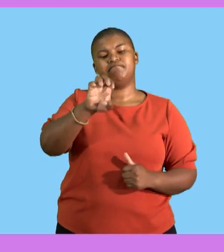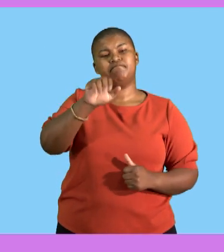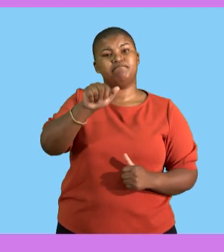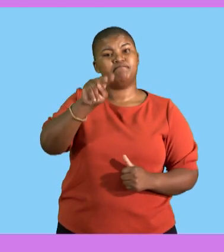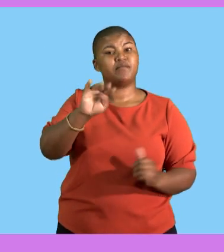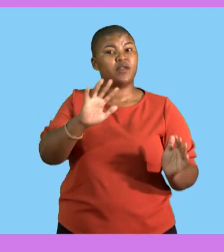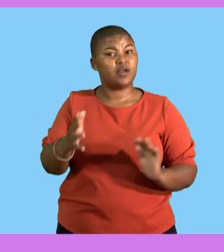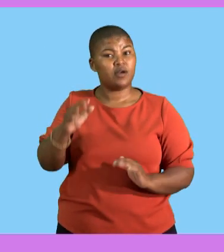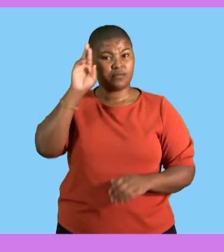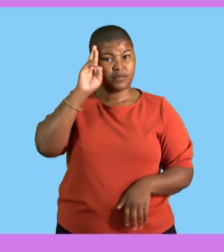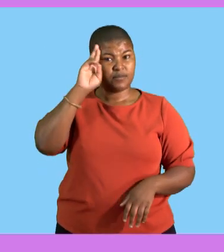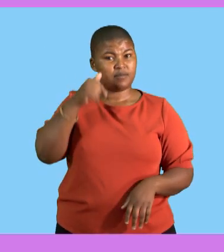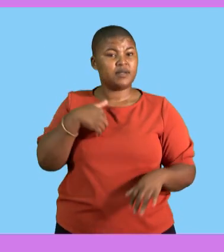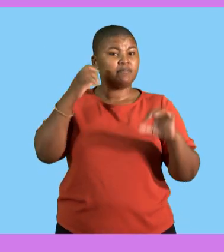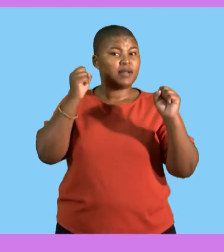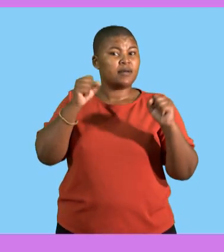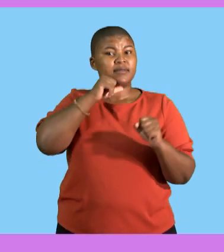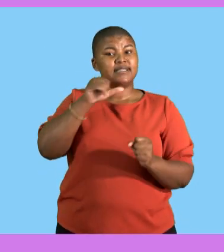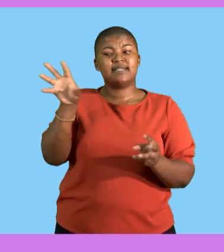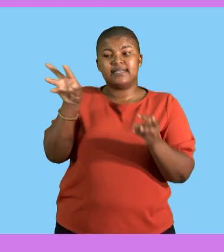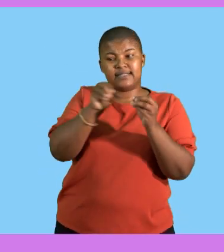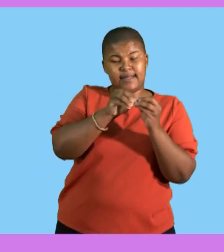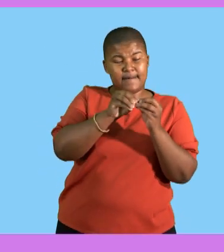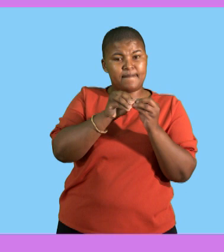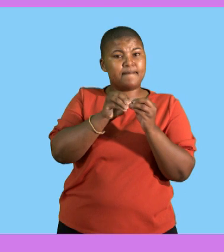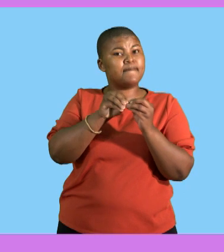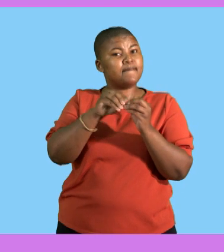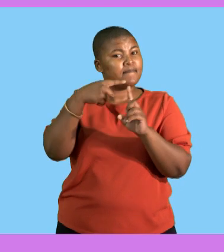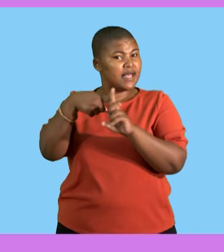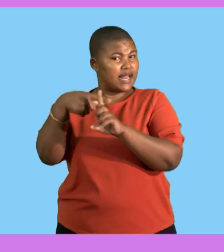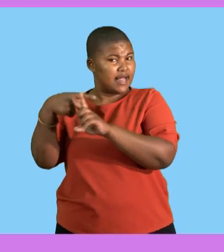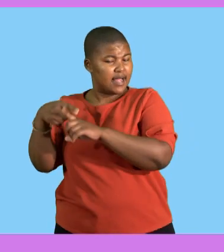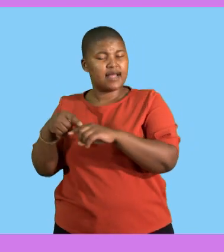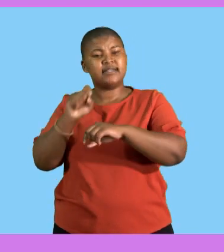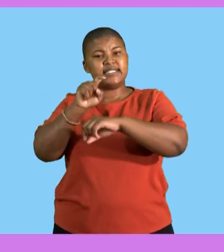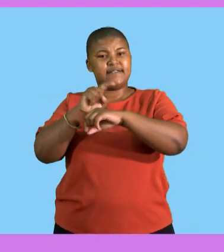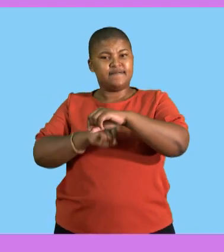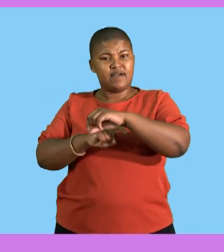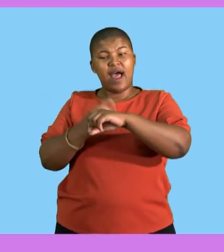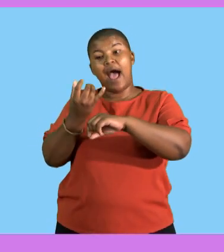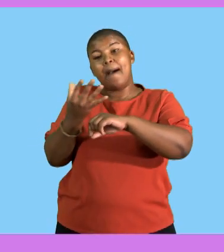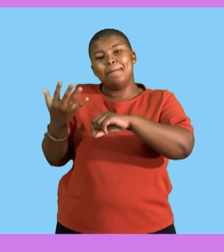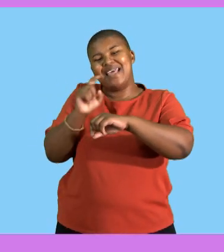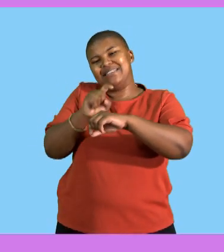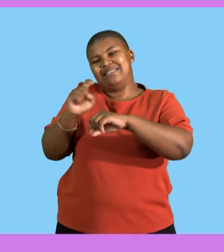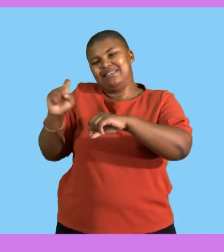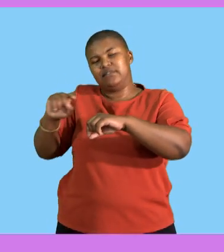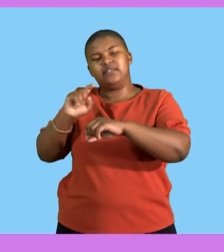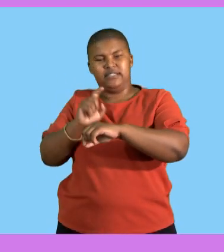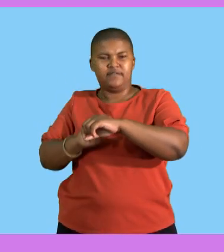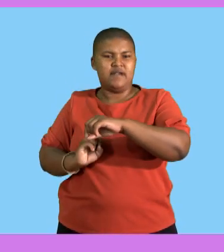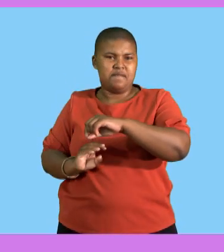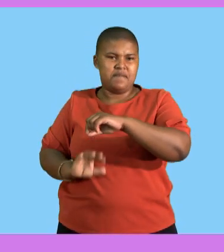the procedure is whereby now we will add the sum of all values divided by the total. So now adding the sum